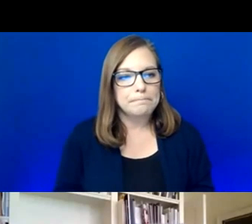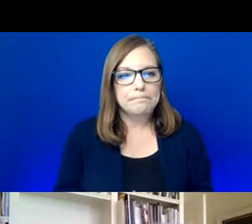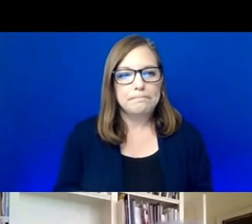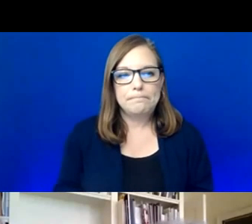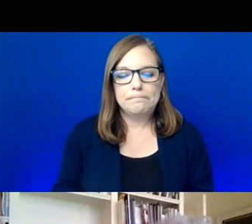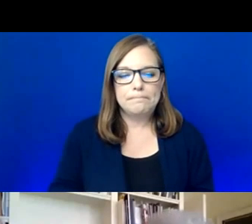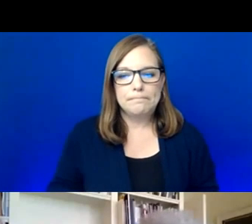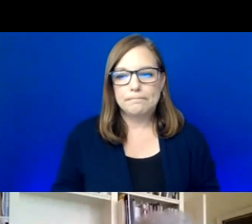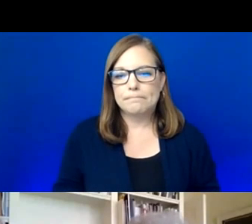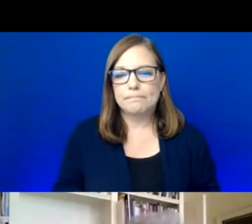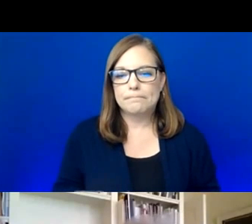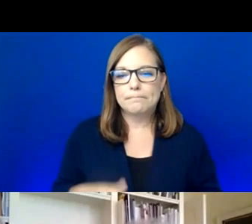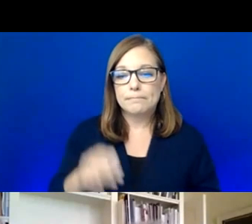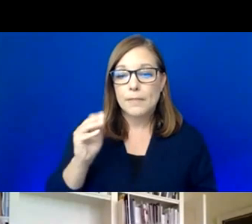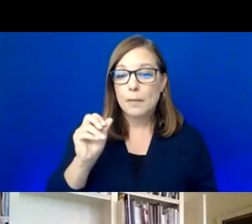Marcy?